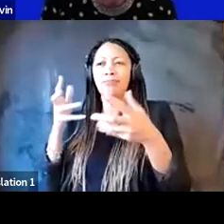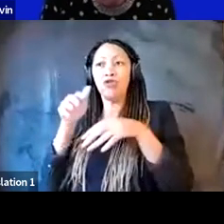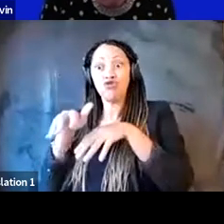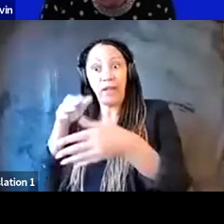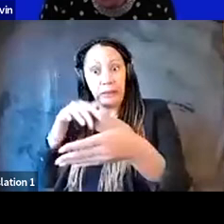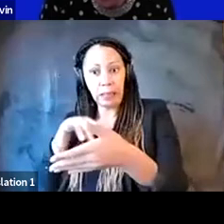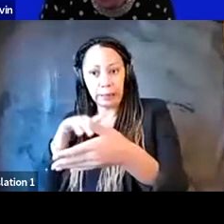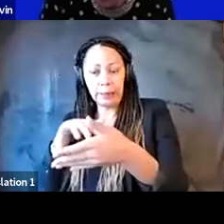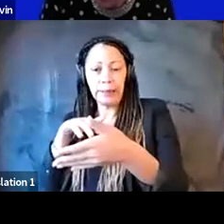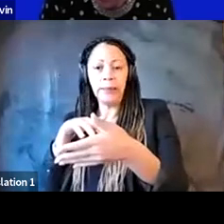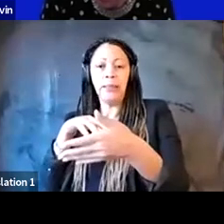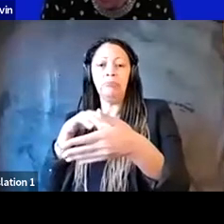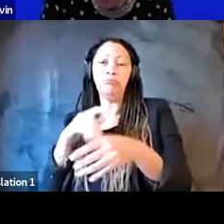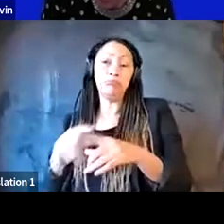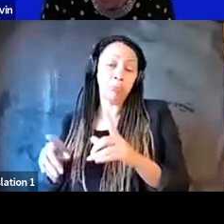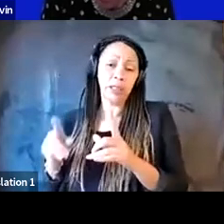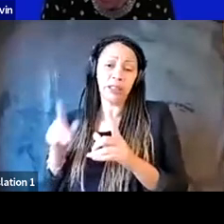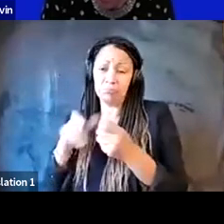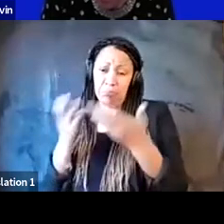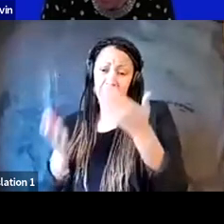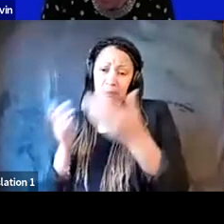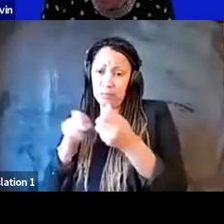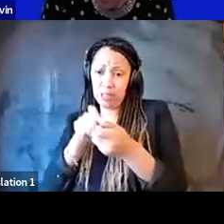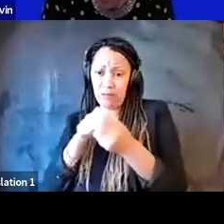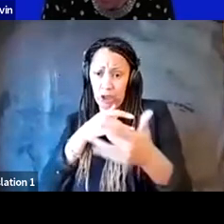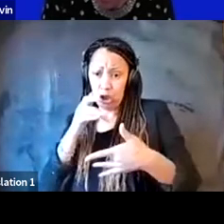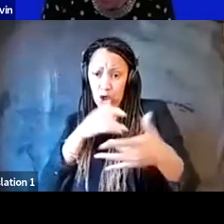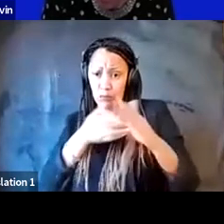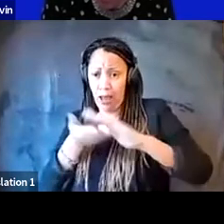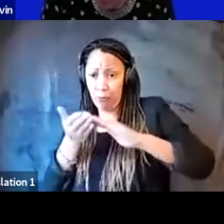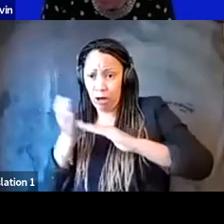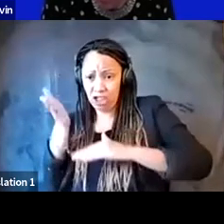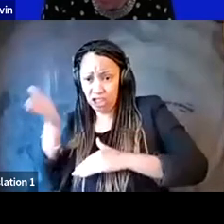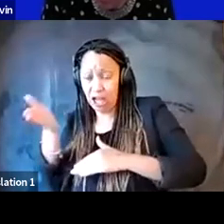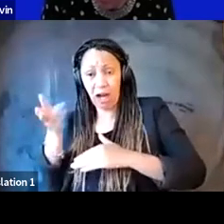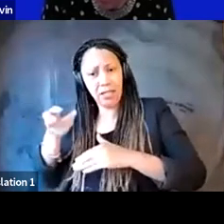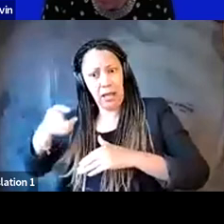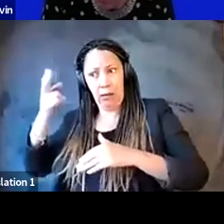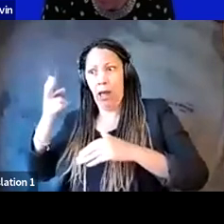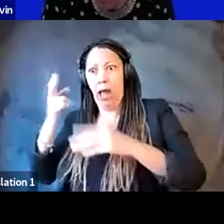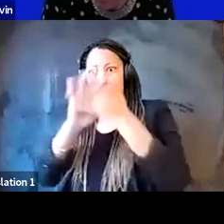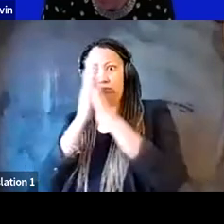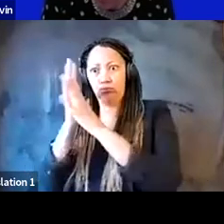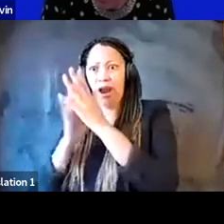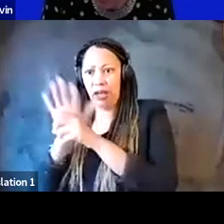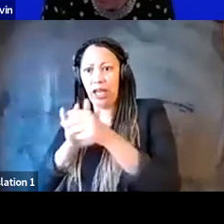be, but if there are specific concerns about operations there, it's a highly trafficked area. This circle leads